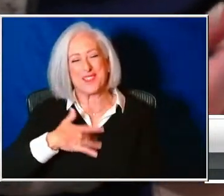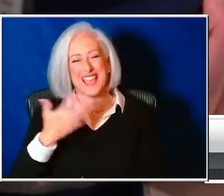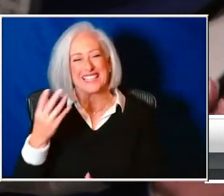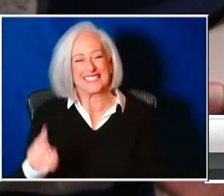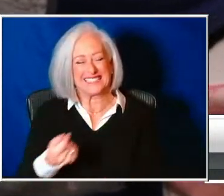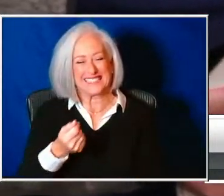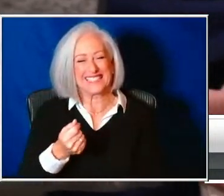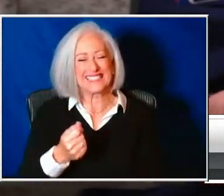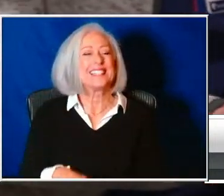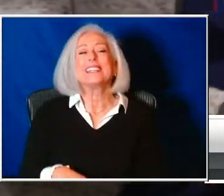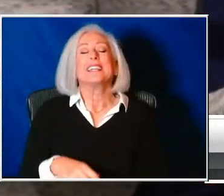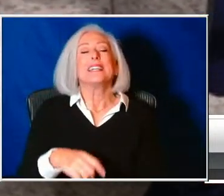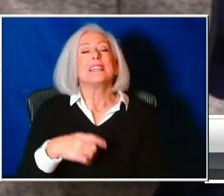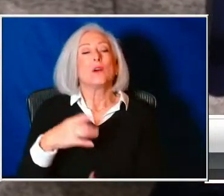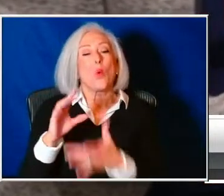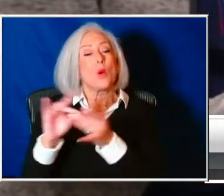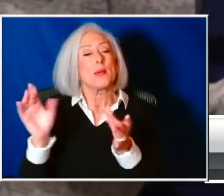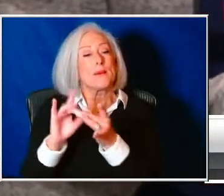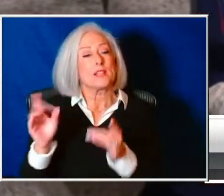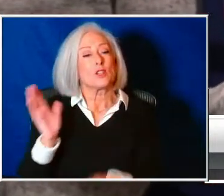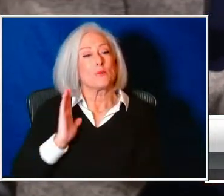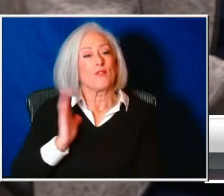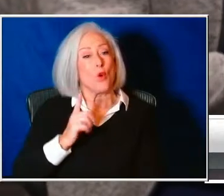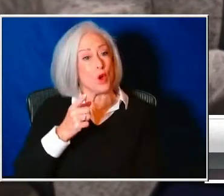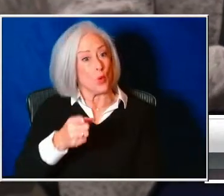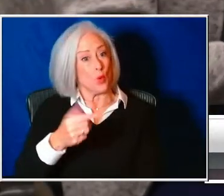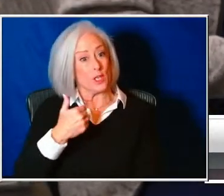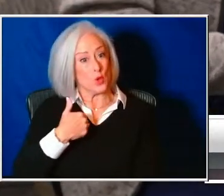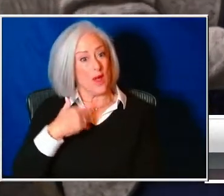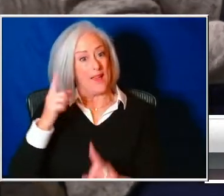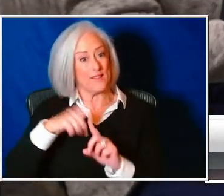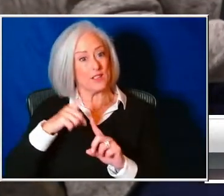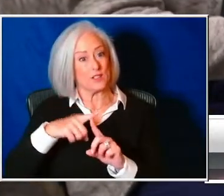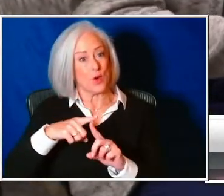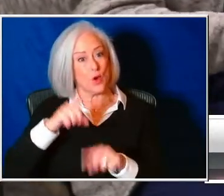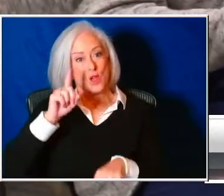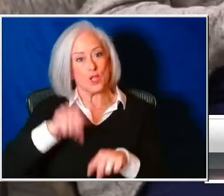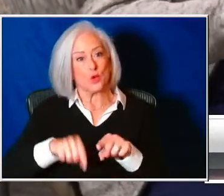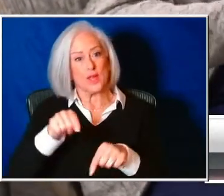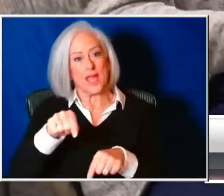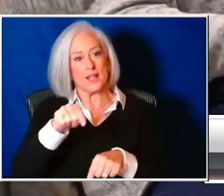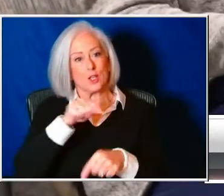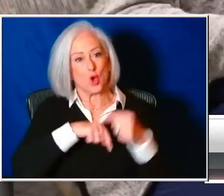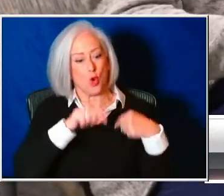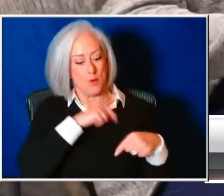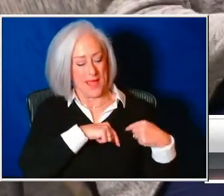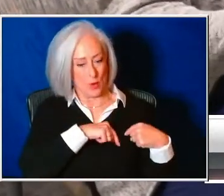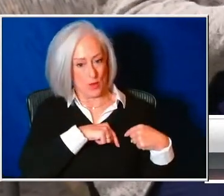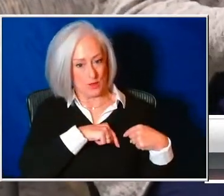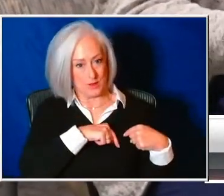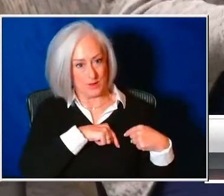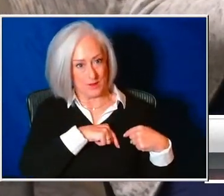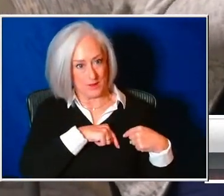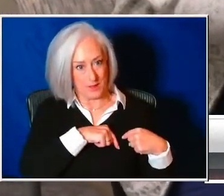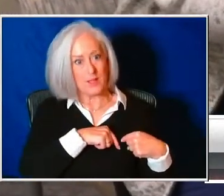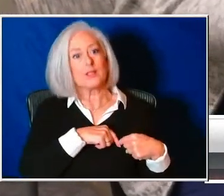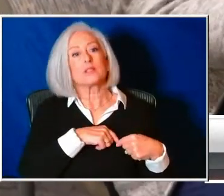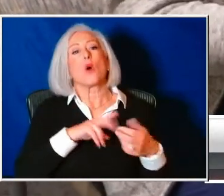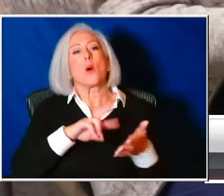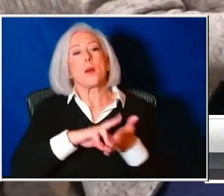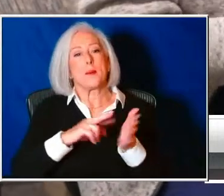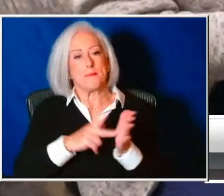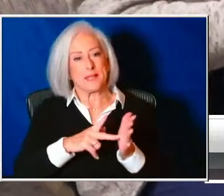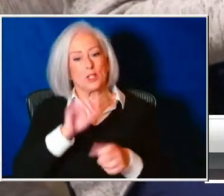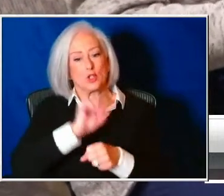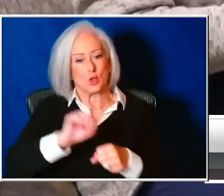And as we mentioned, once you have a score, you can't go backwards. So we would work and be aggressive, and we'll talk